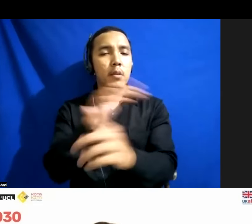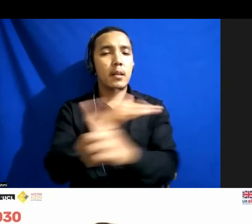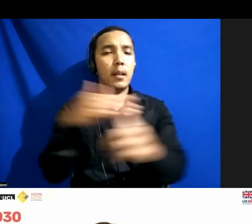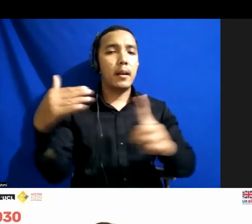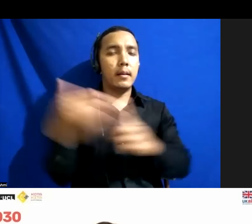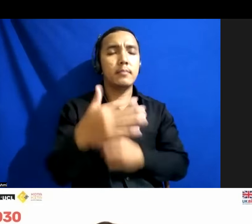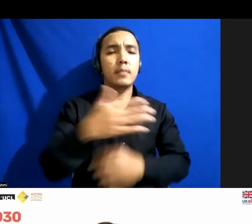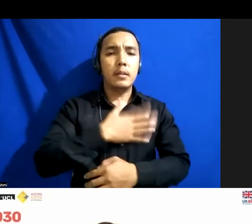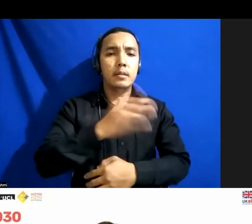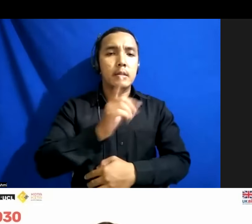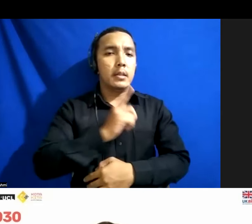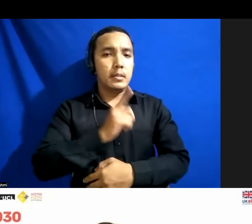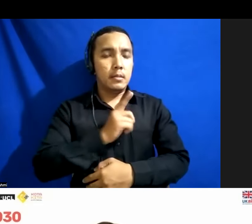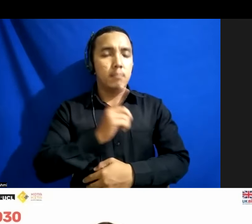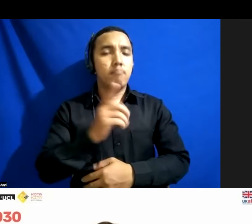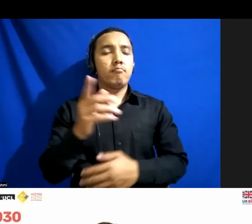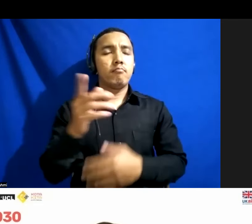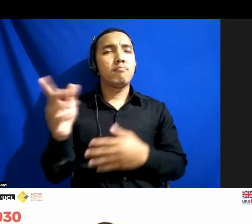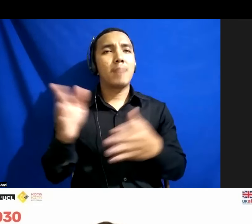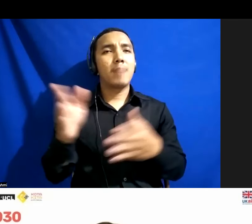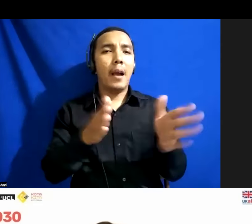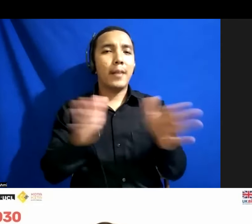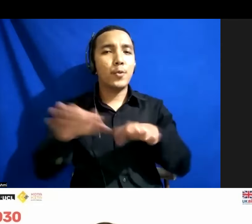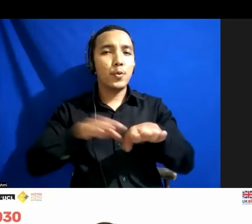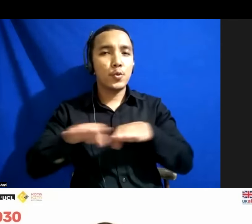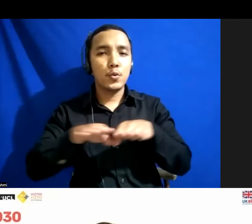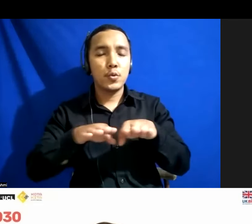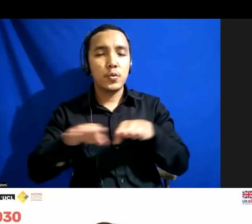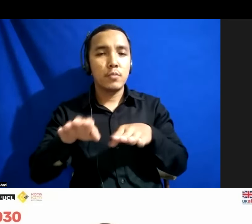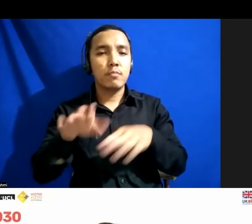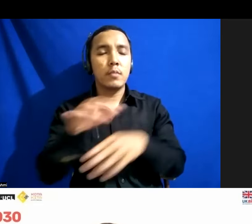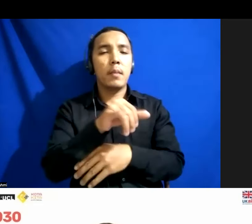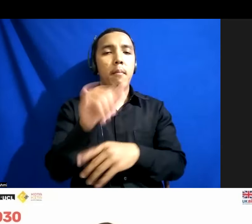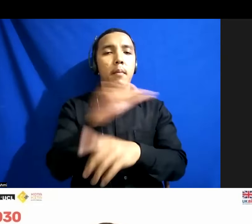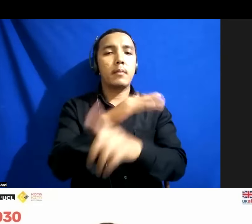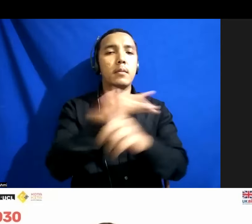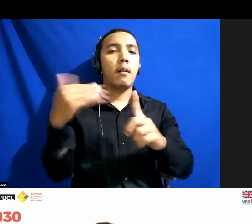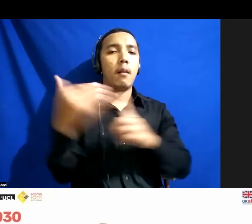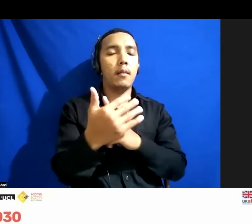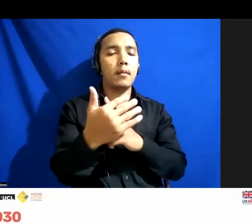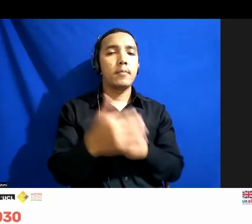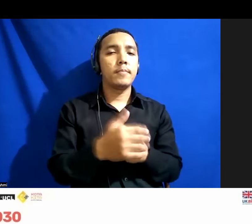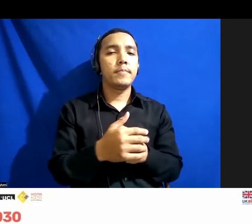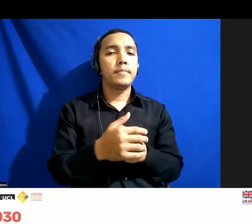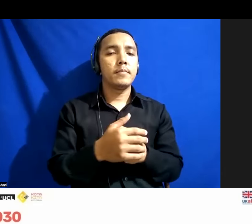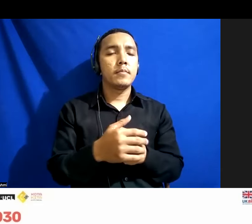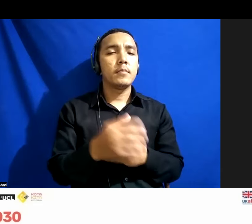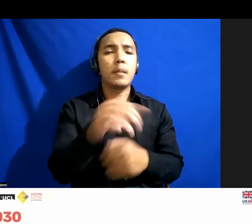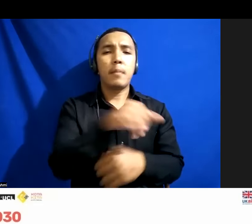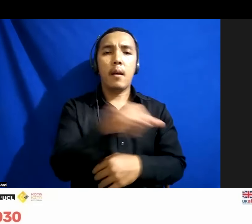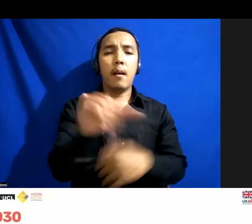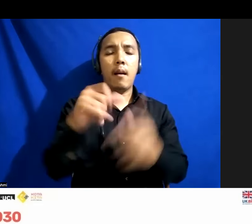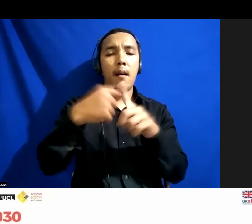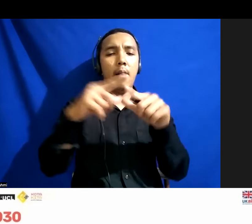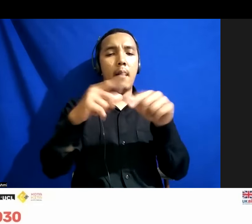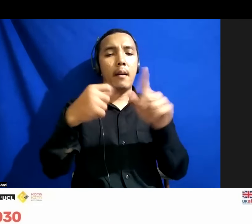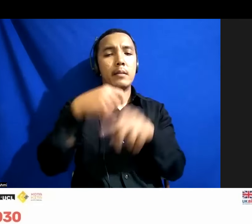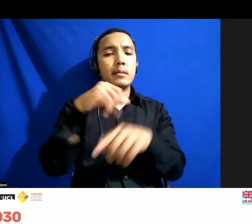always coordinated with the residents, with the communities, as well as with Kaki Kota and Kota Kita